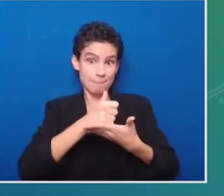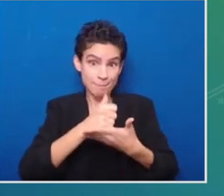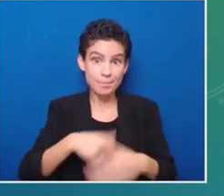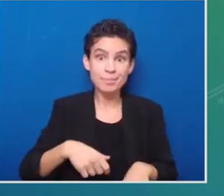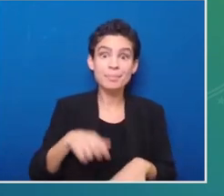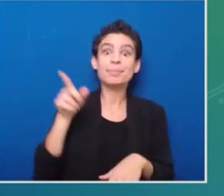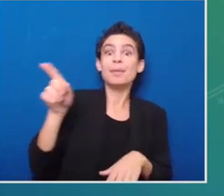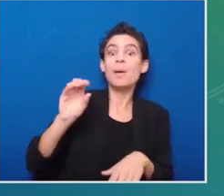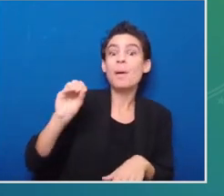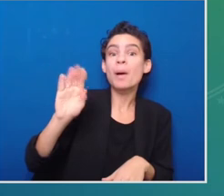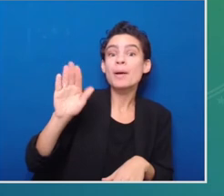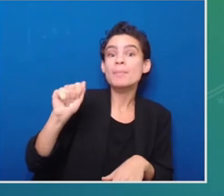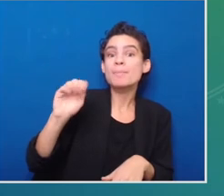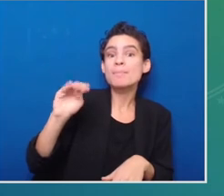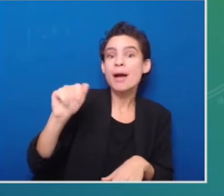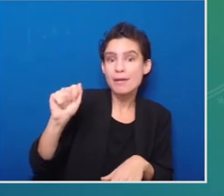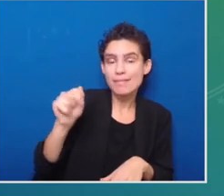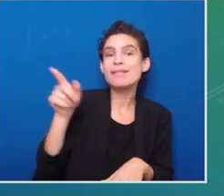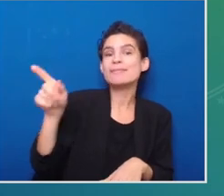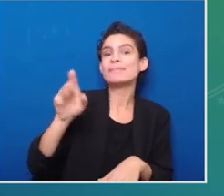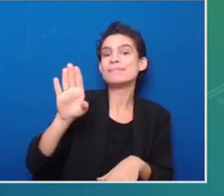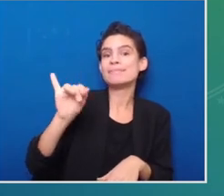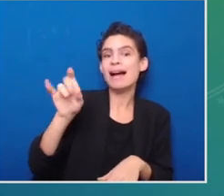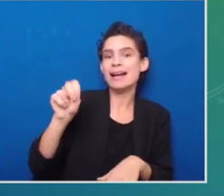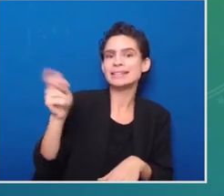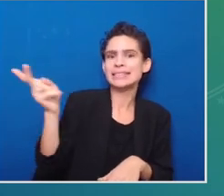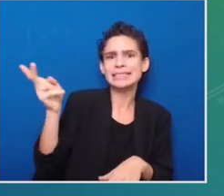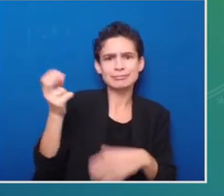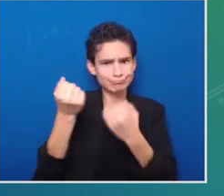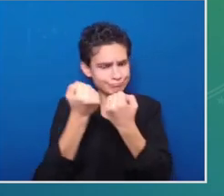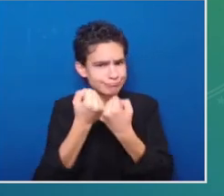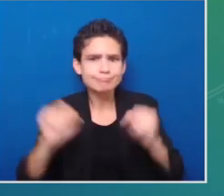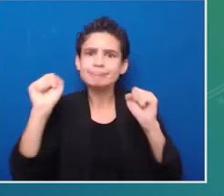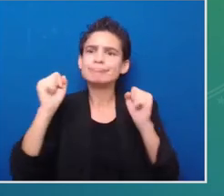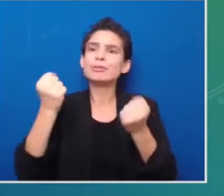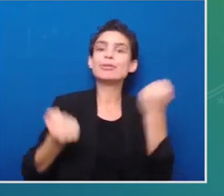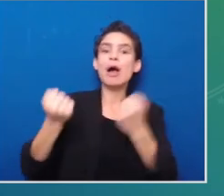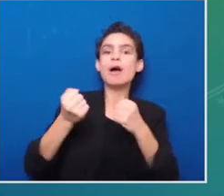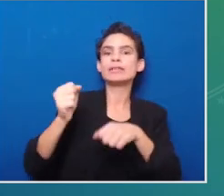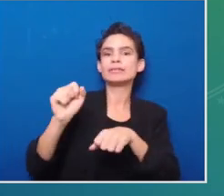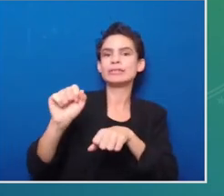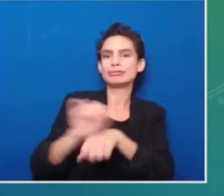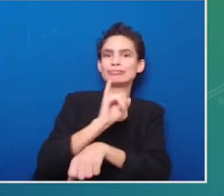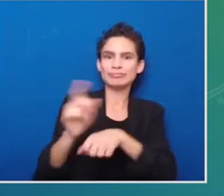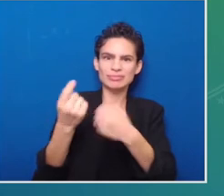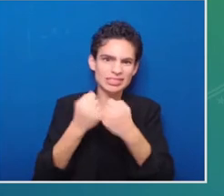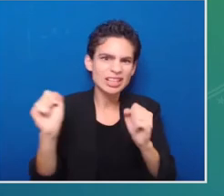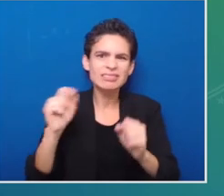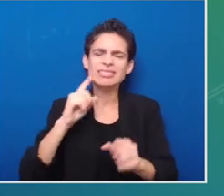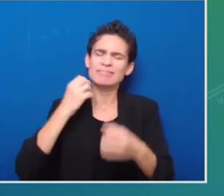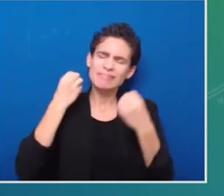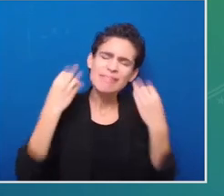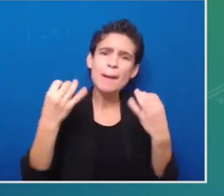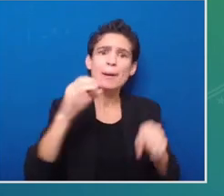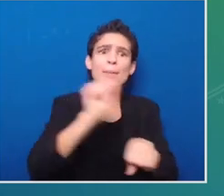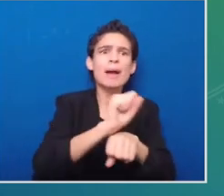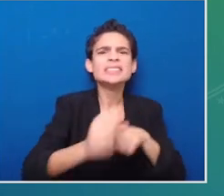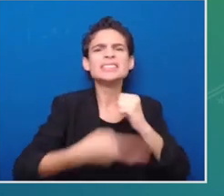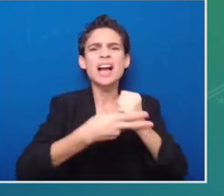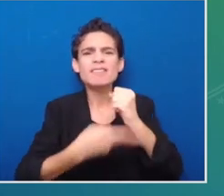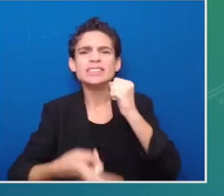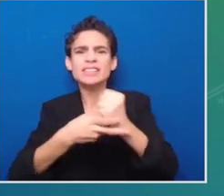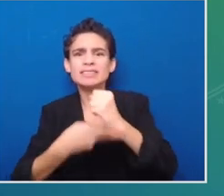administration worked with us to rescue the auto industry and the million jobs that are attached to it. They worked